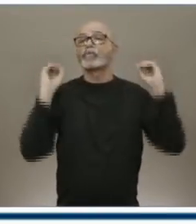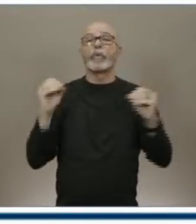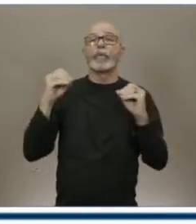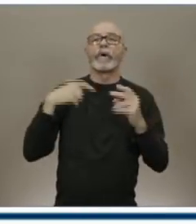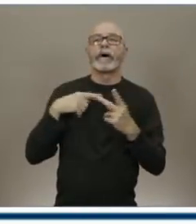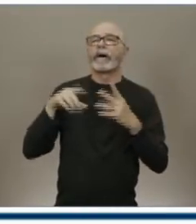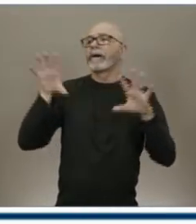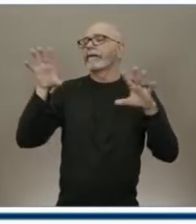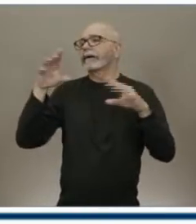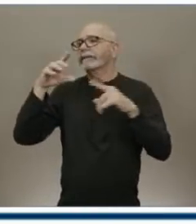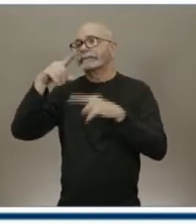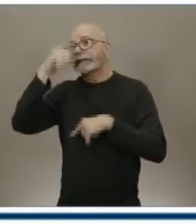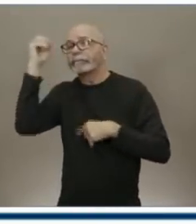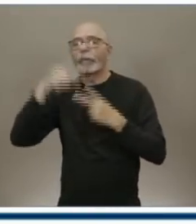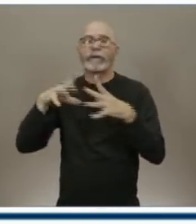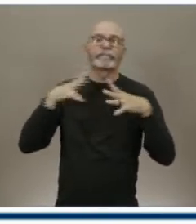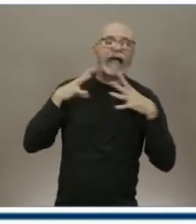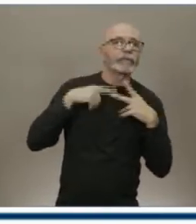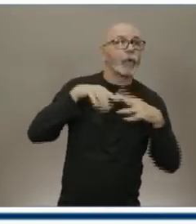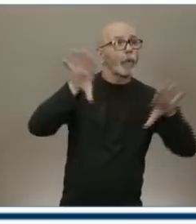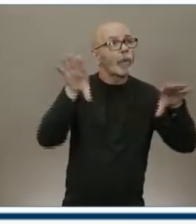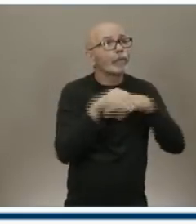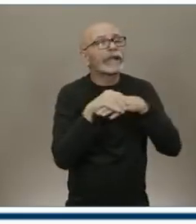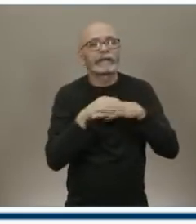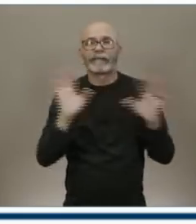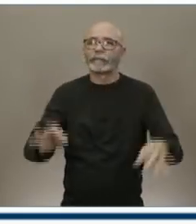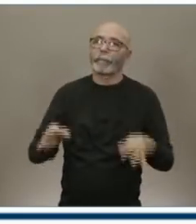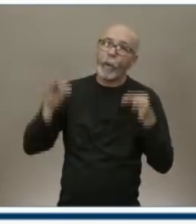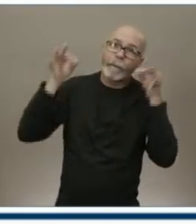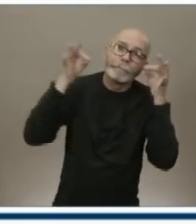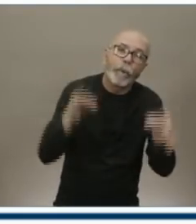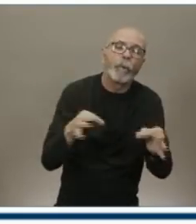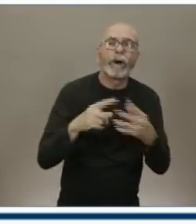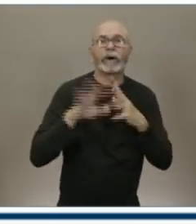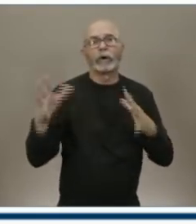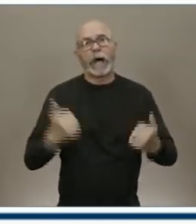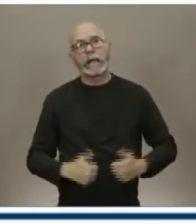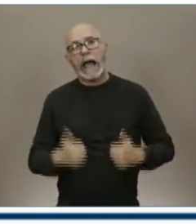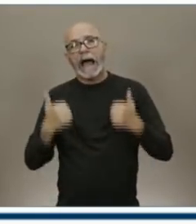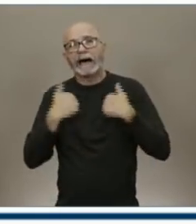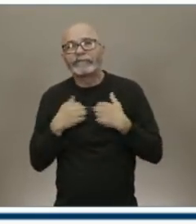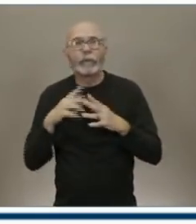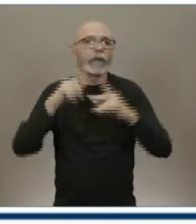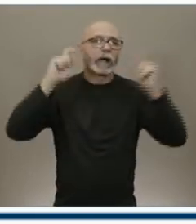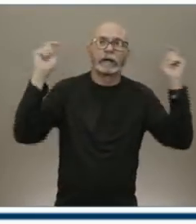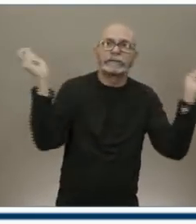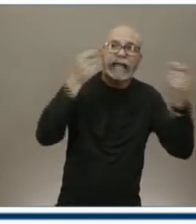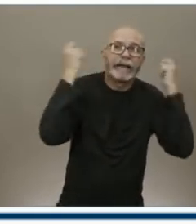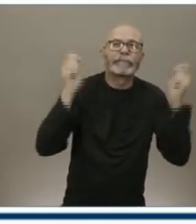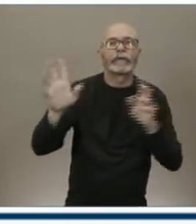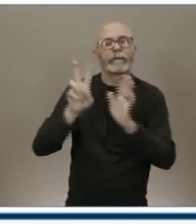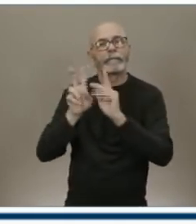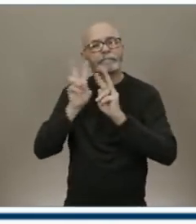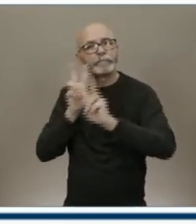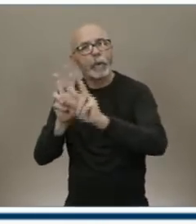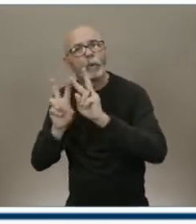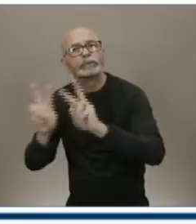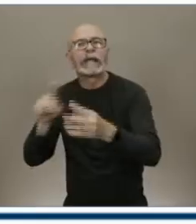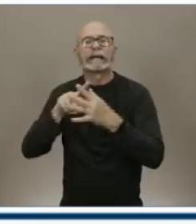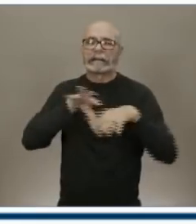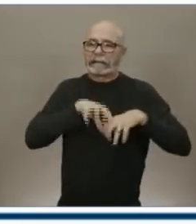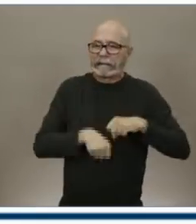you've postponed, the lives that have had to be grieved or celebrated in ways that never felt quite right.